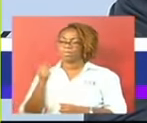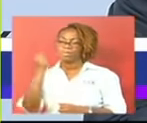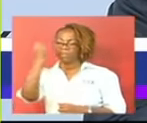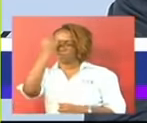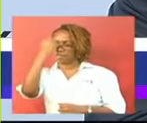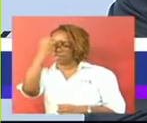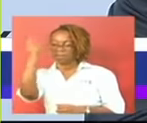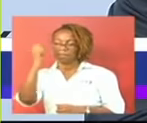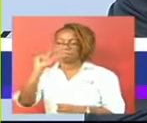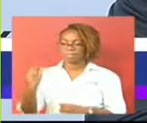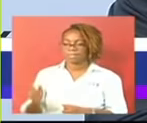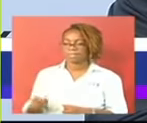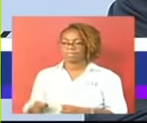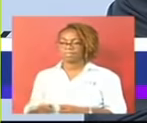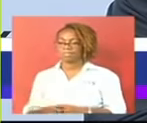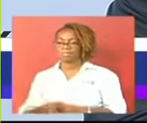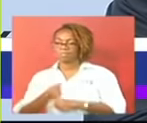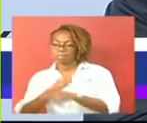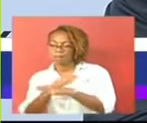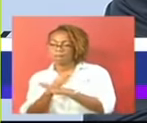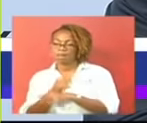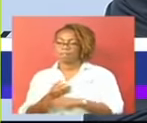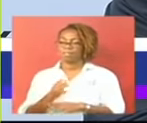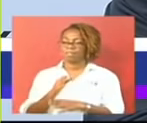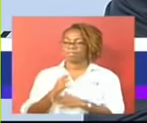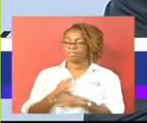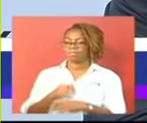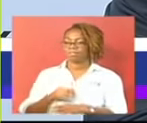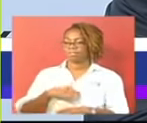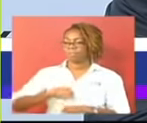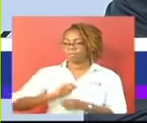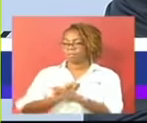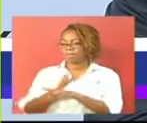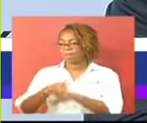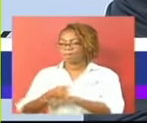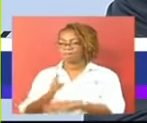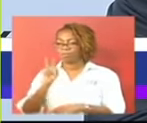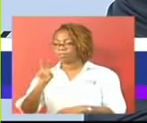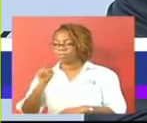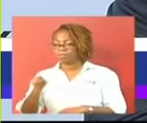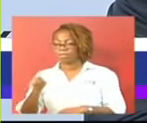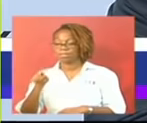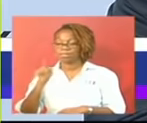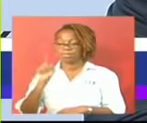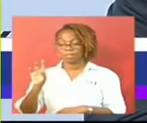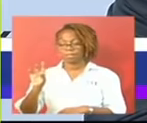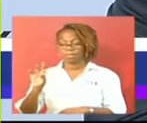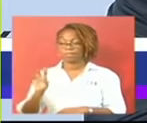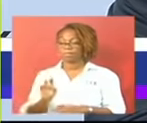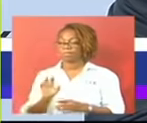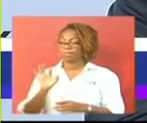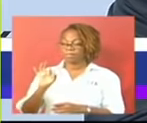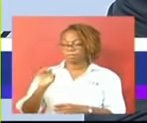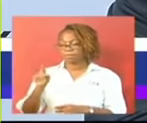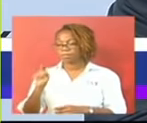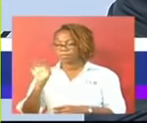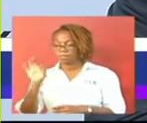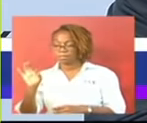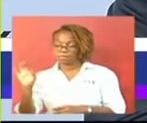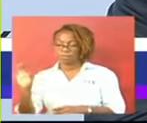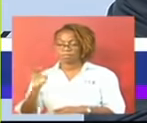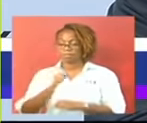have case fatality ratios also above that 2.17. In fact, when we checked, Italy was at 2.99, Germany was